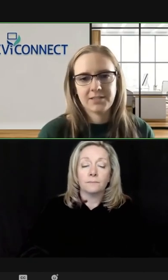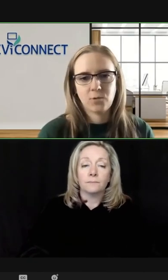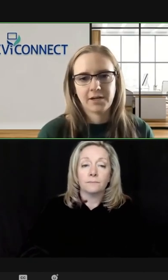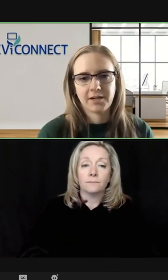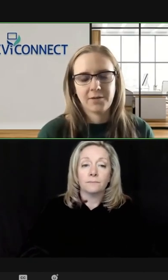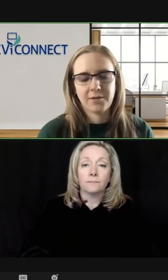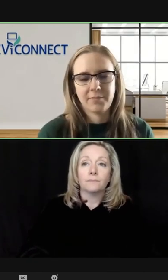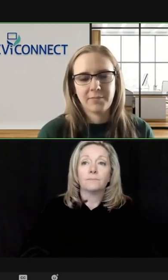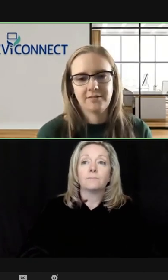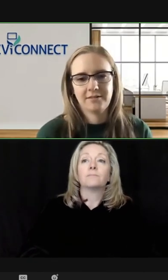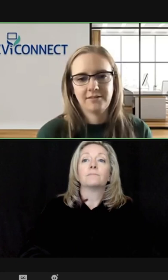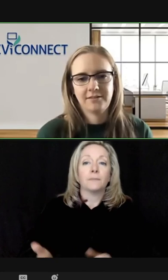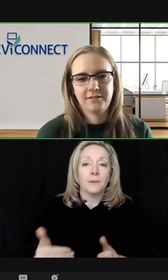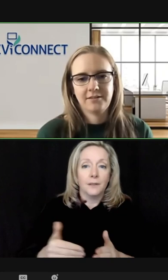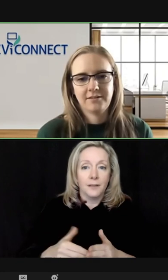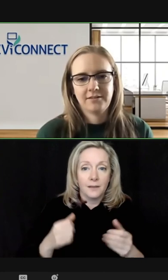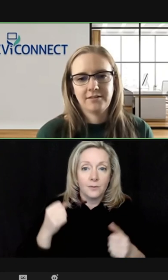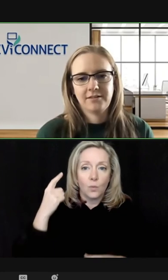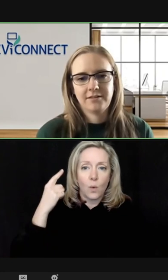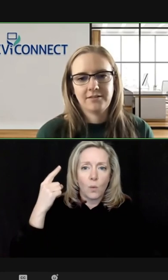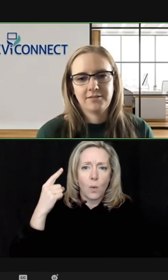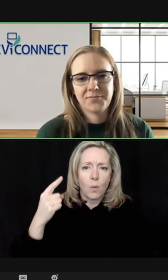Lots of phase 1 coming in.